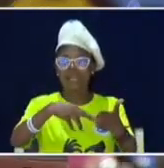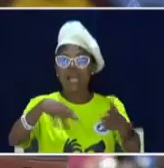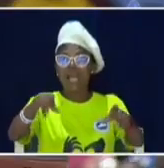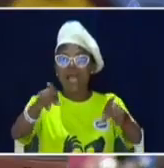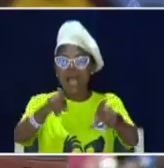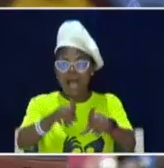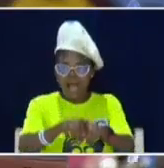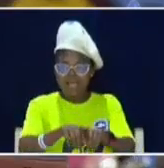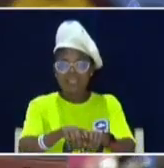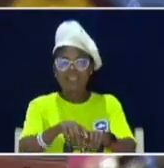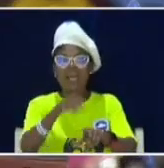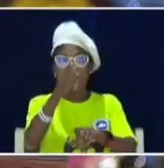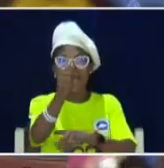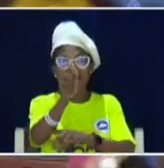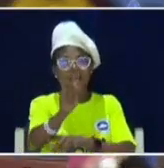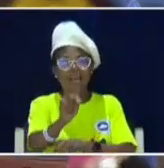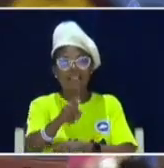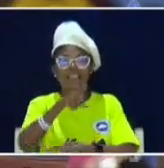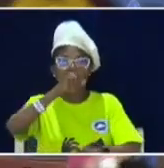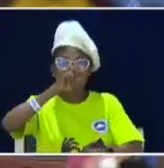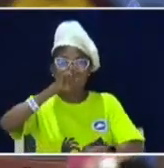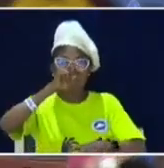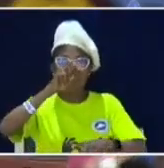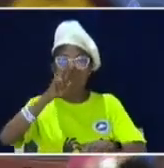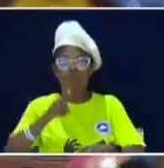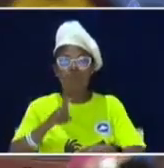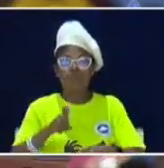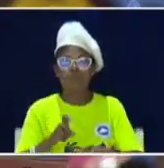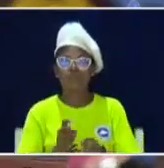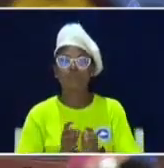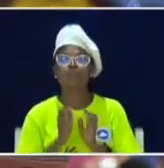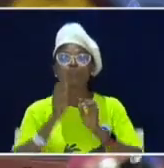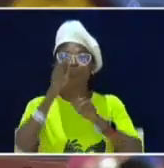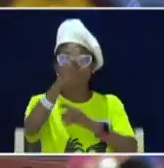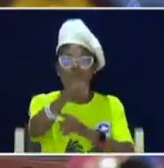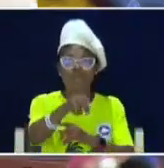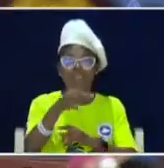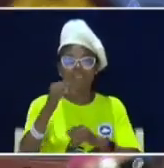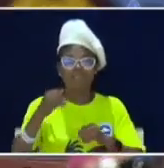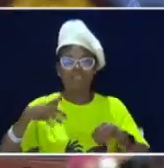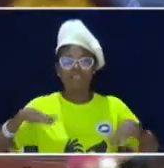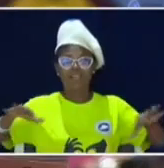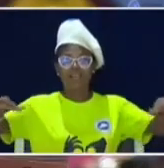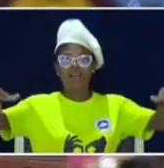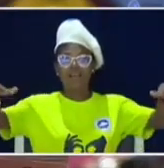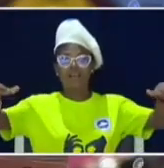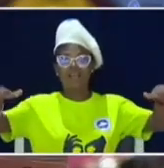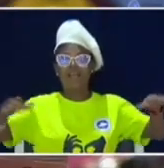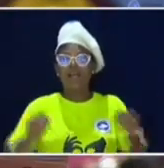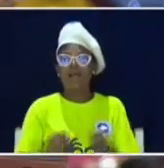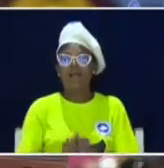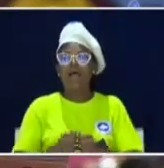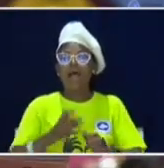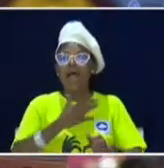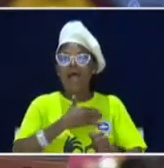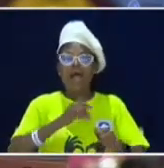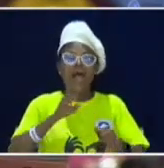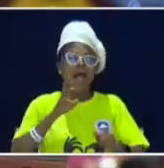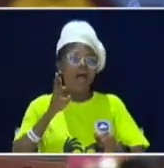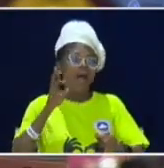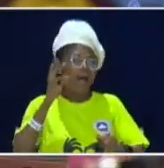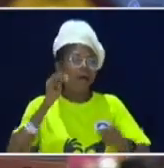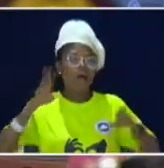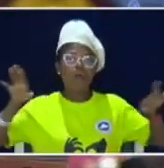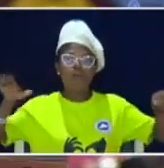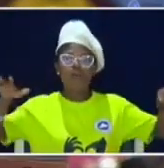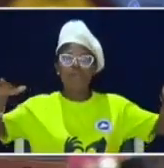as an eagle stirred up her nest, flaunted over the young, spreadeth abroad her wings, taketh